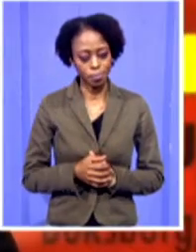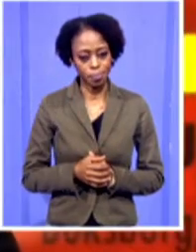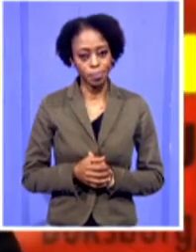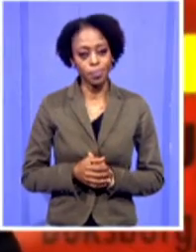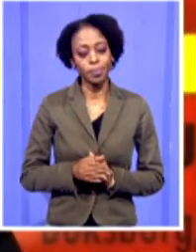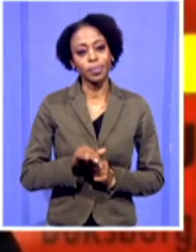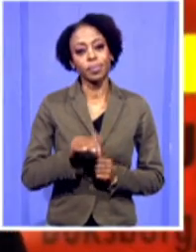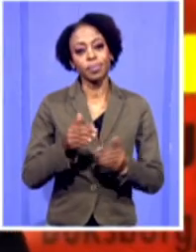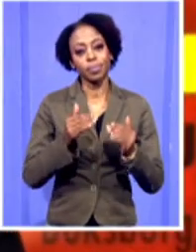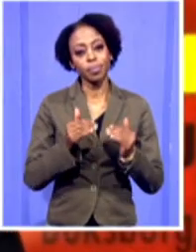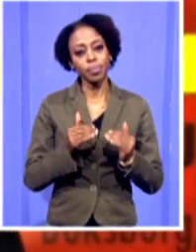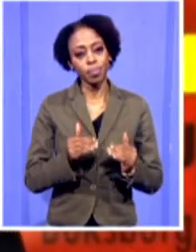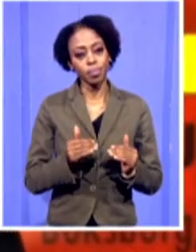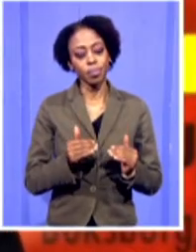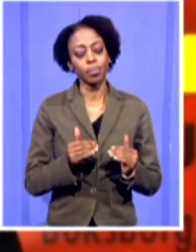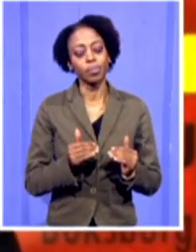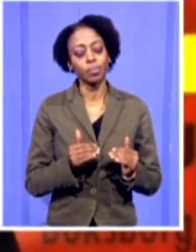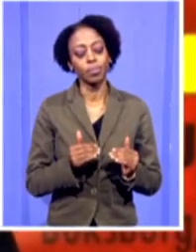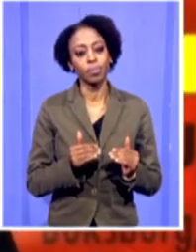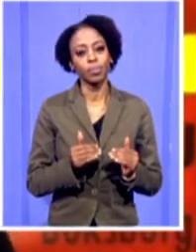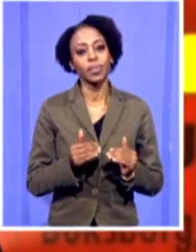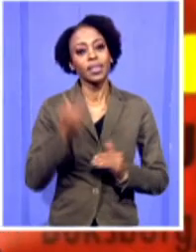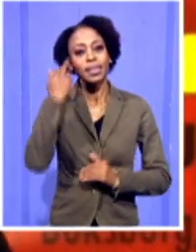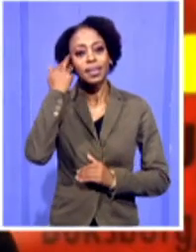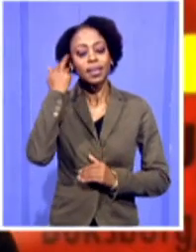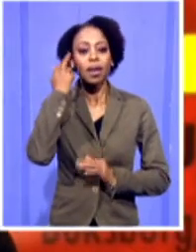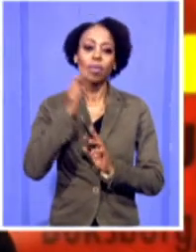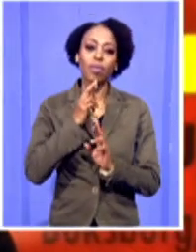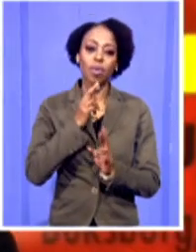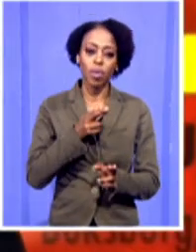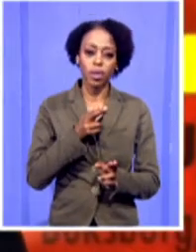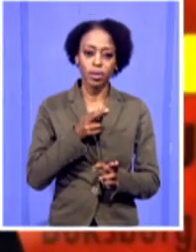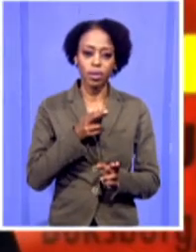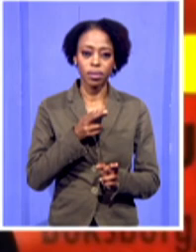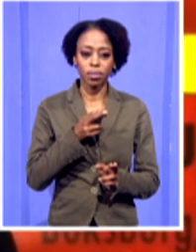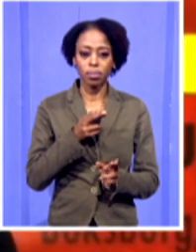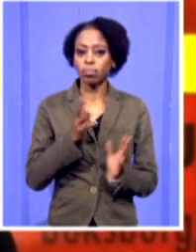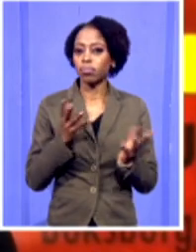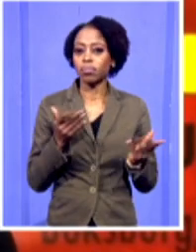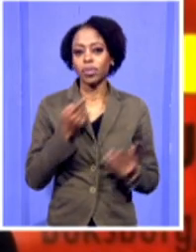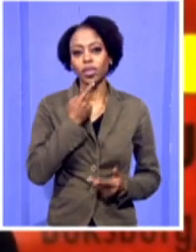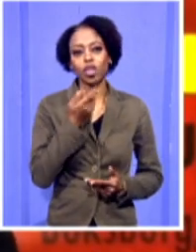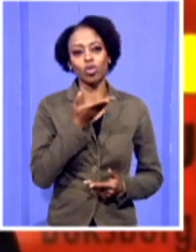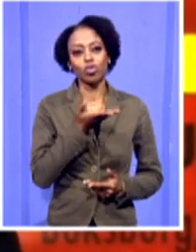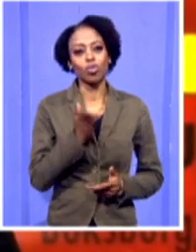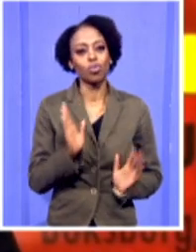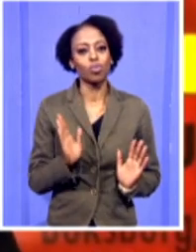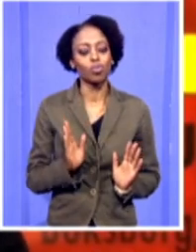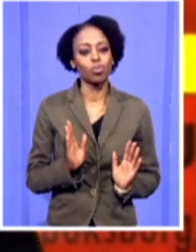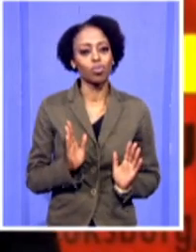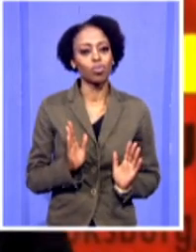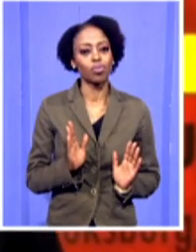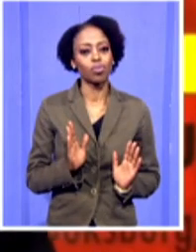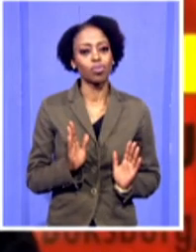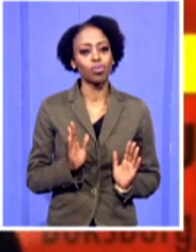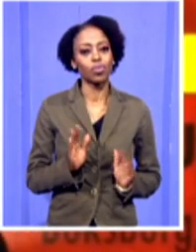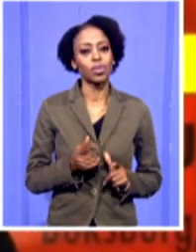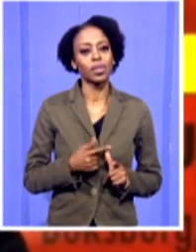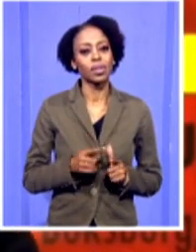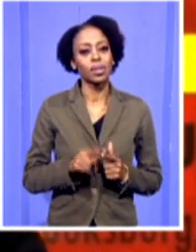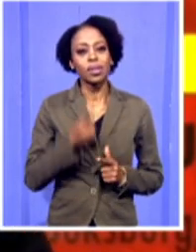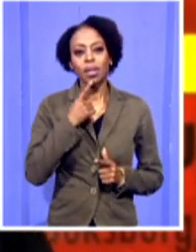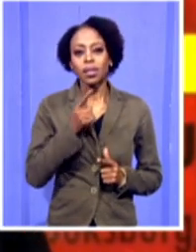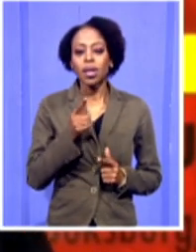After that, we go to the Secretariat report. That's what I said. And I said, is there